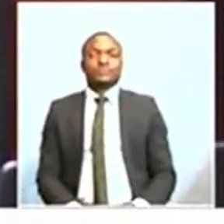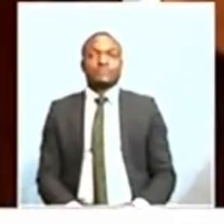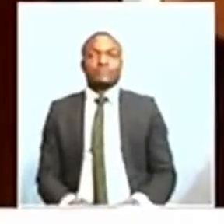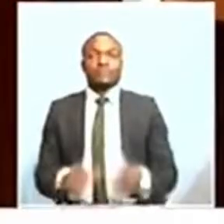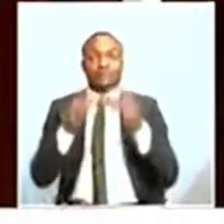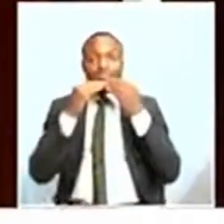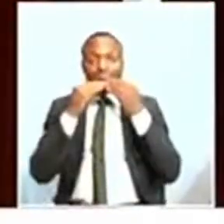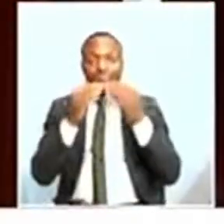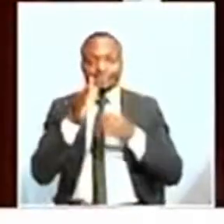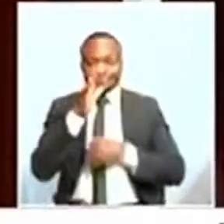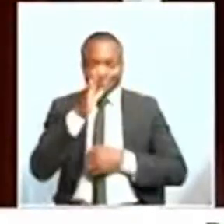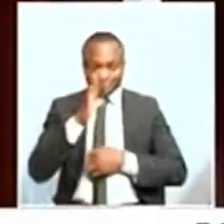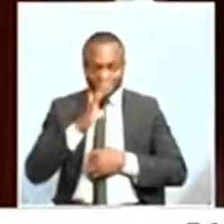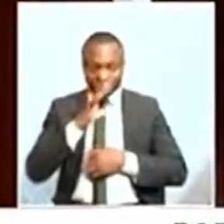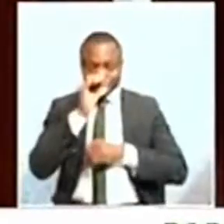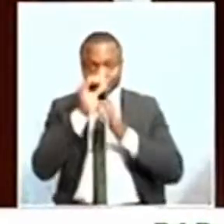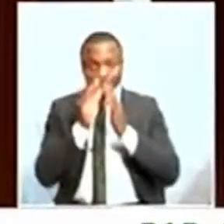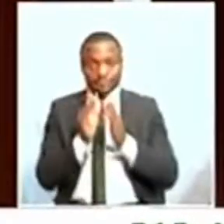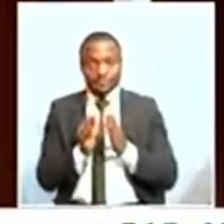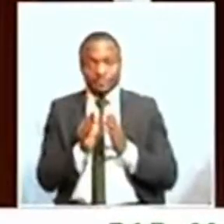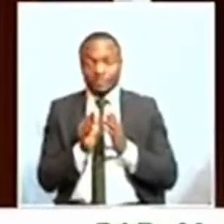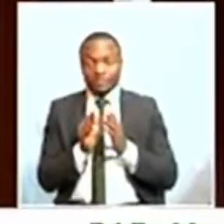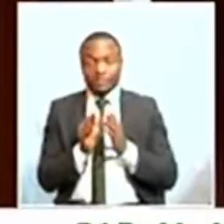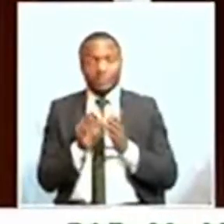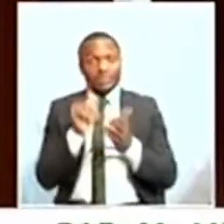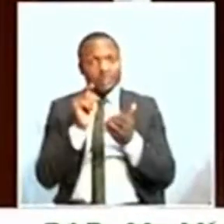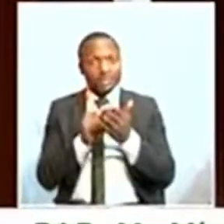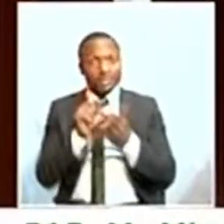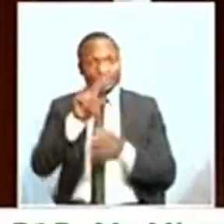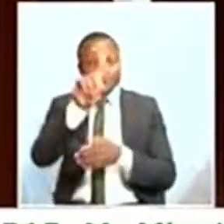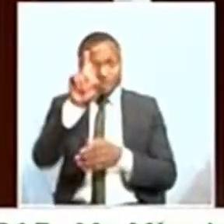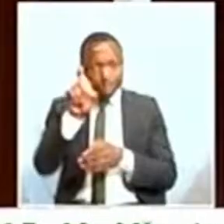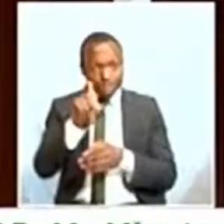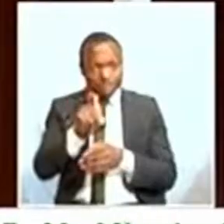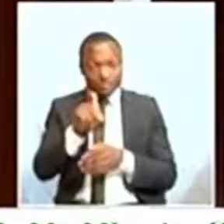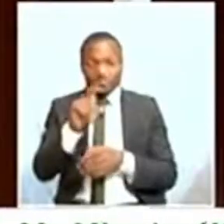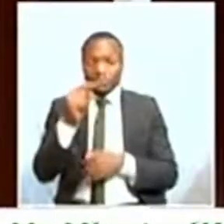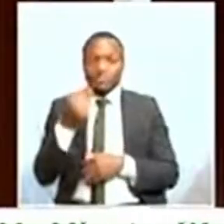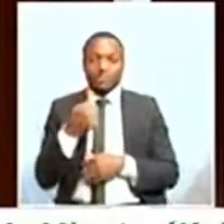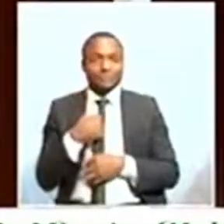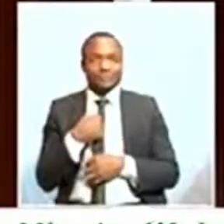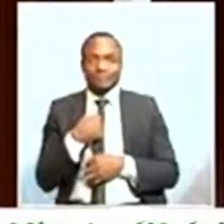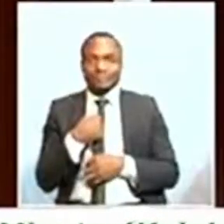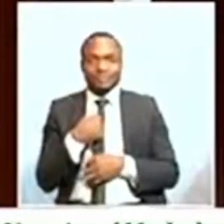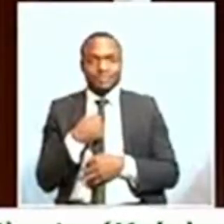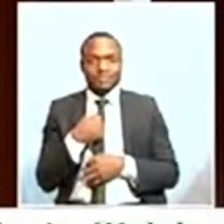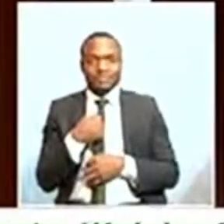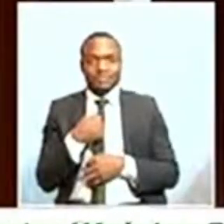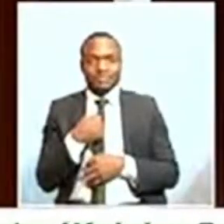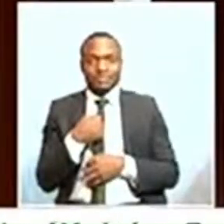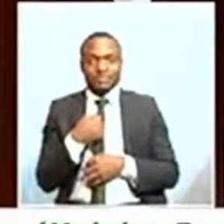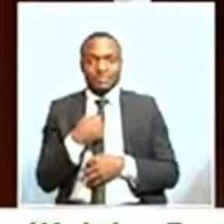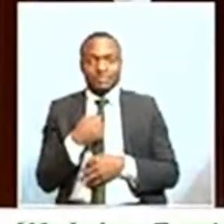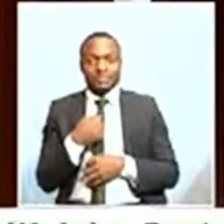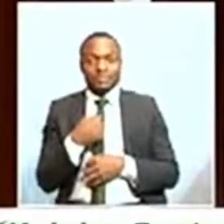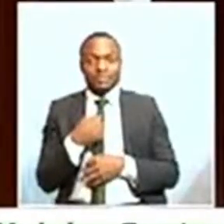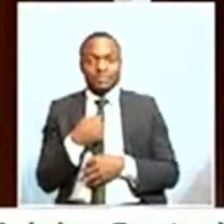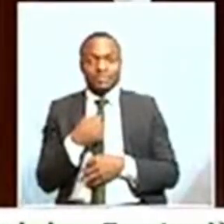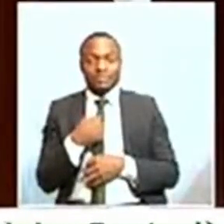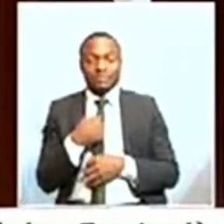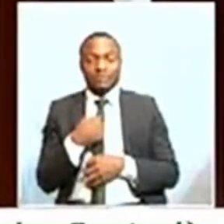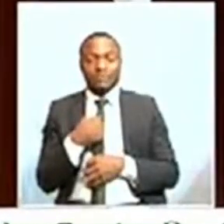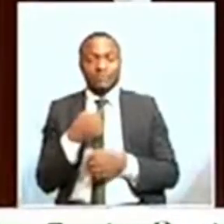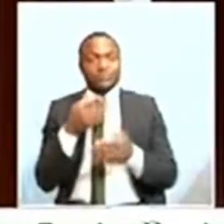Thank you, Madam Speaker. Unfortunately, this question from me might have been overtaken